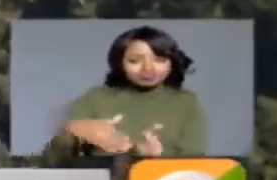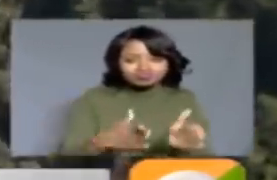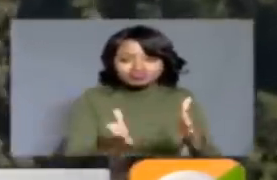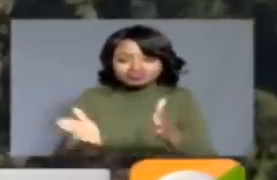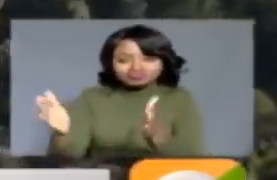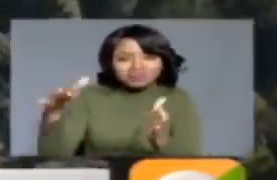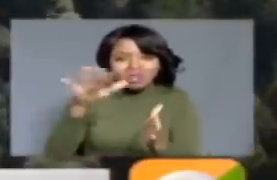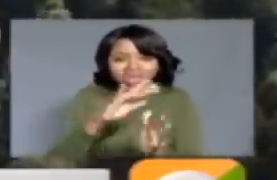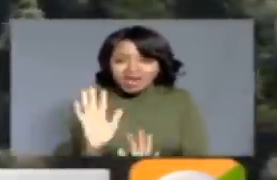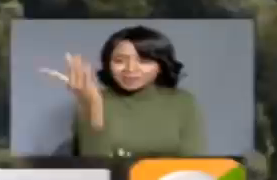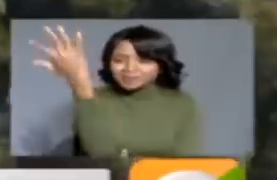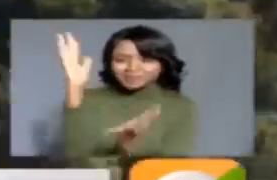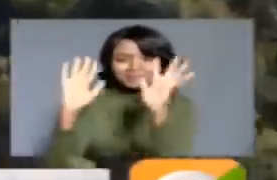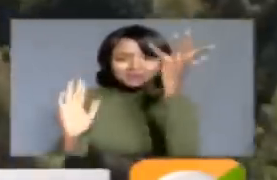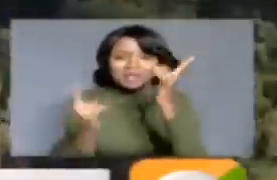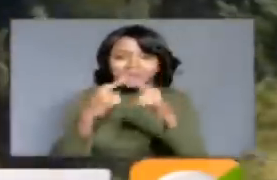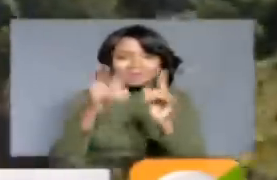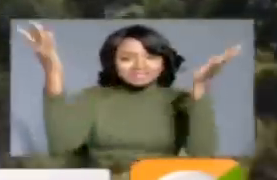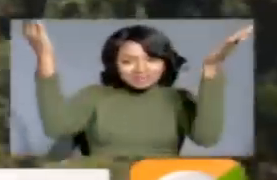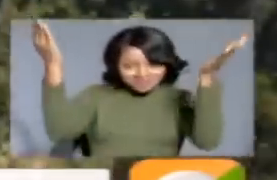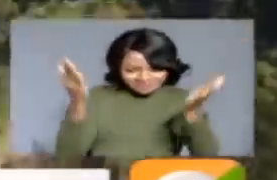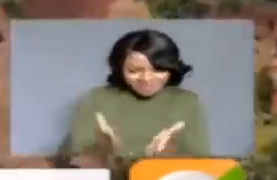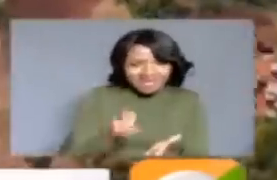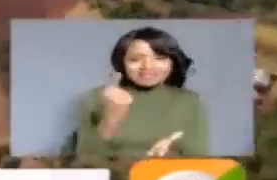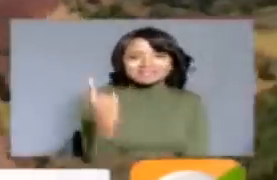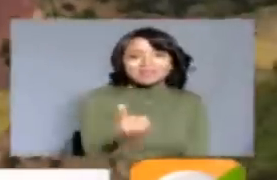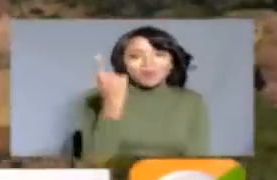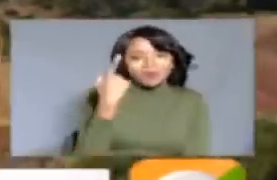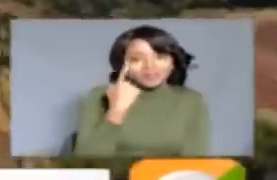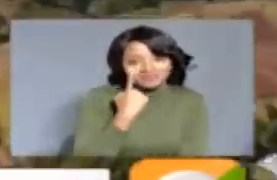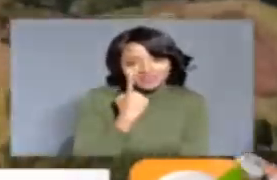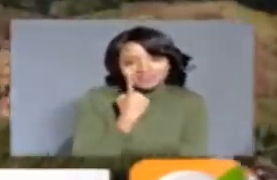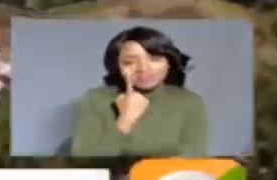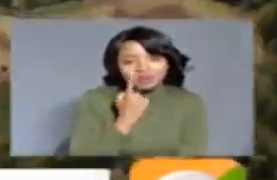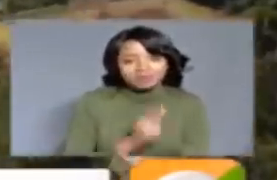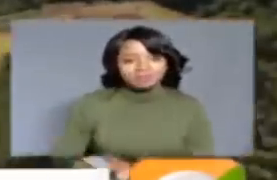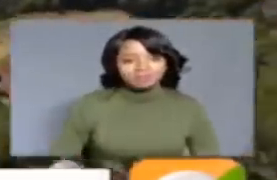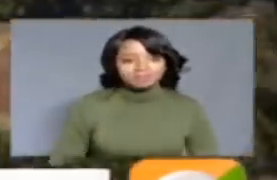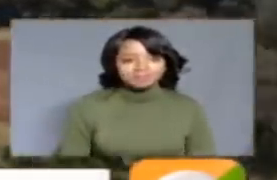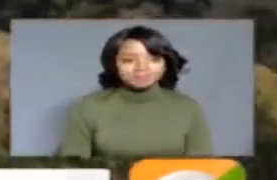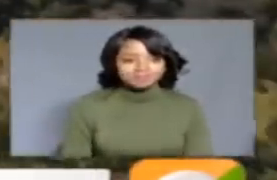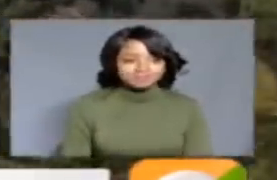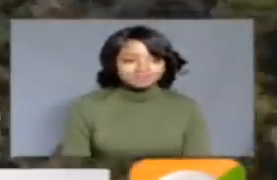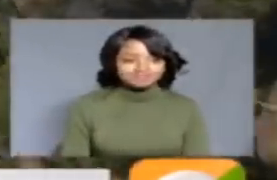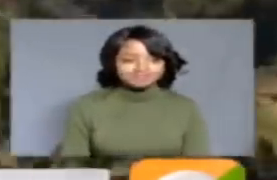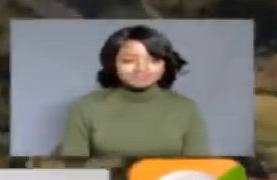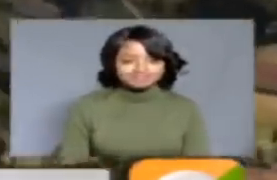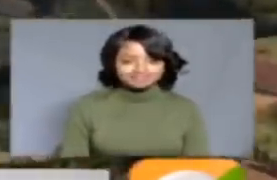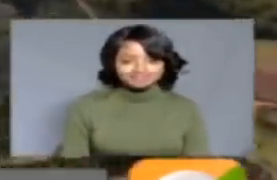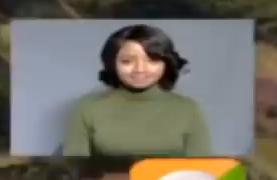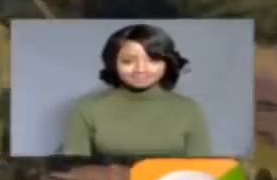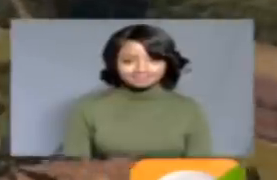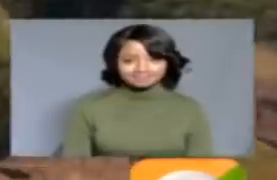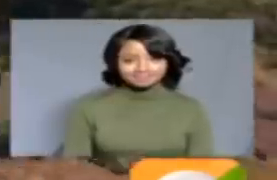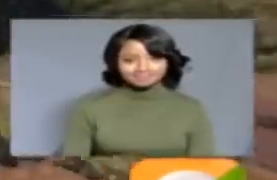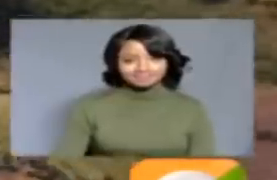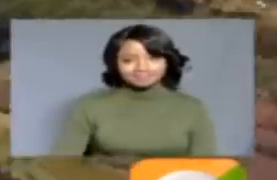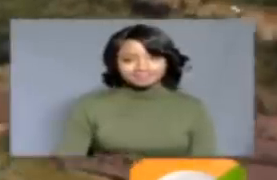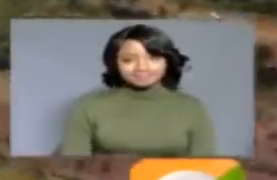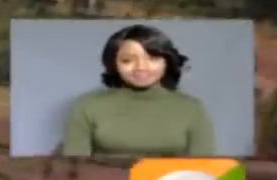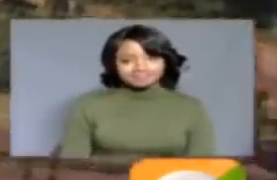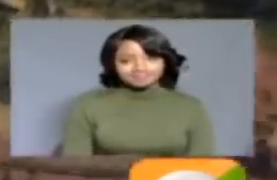thicket in the valley is the only thing visible. Enock Sikolia, Citizen TV, Elgeyo Marakwet.